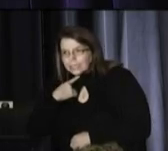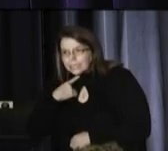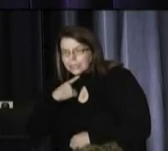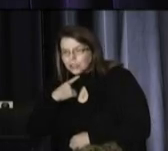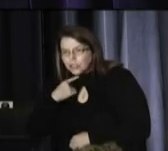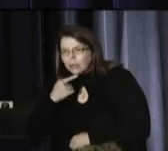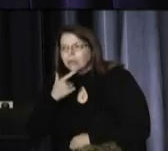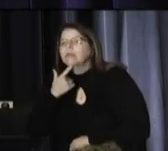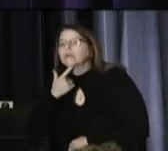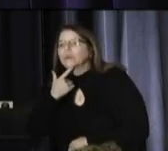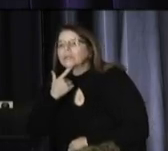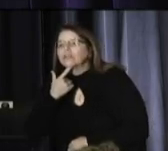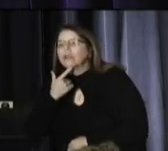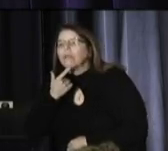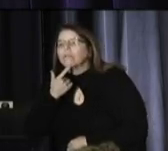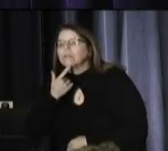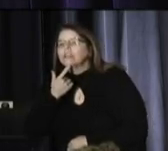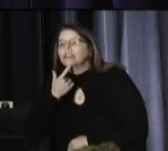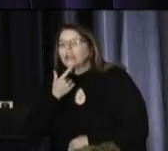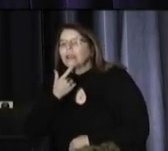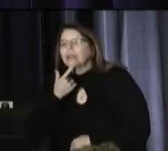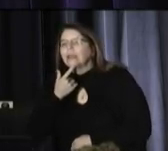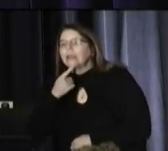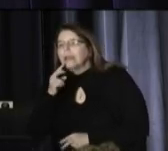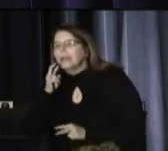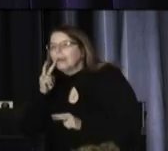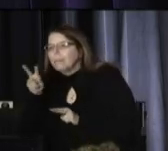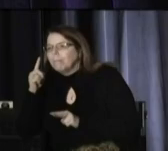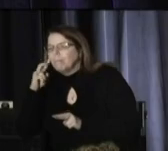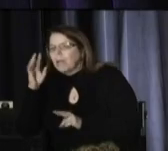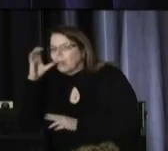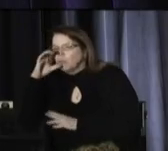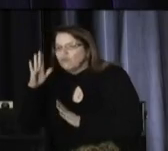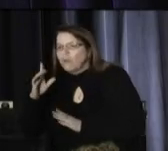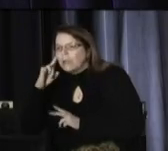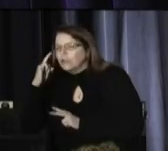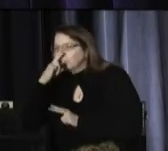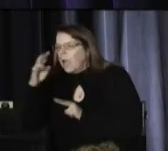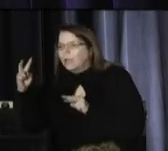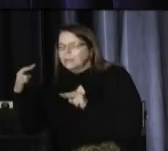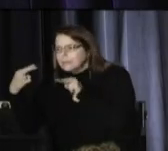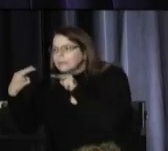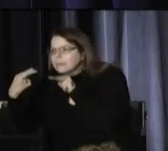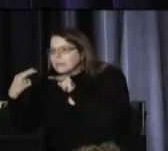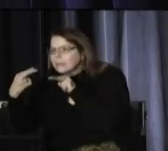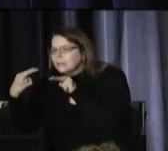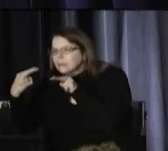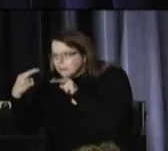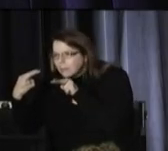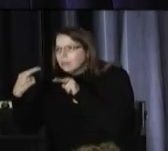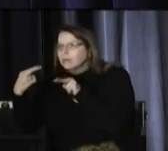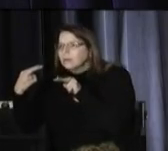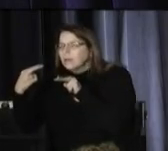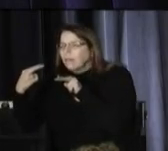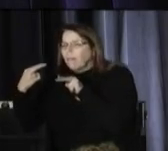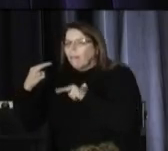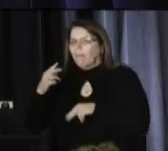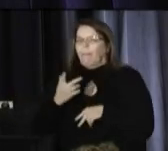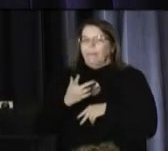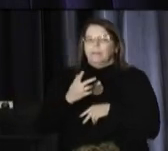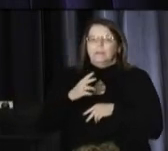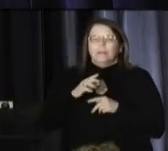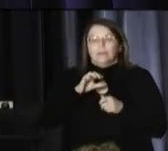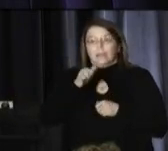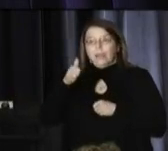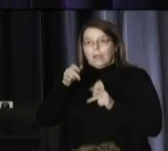jut of the chin, meeting the stranger's eyes, a gilded curtsy to the sun fill in another,